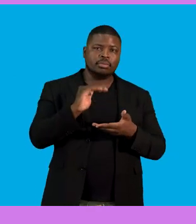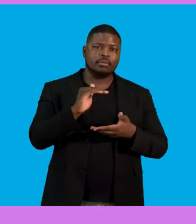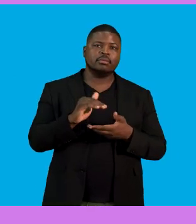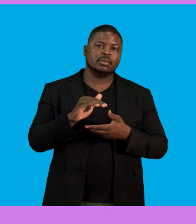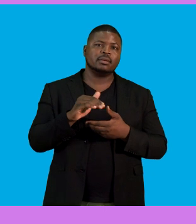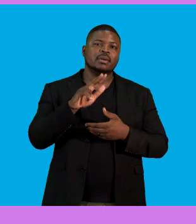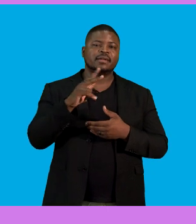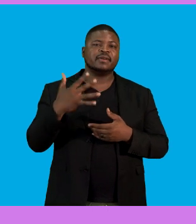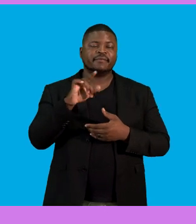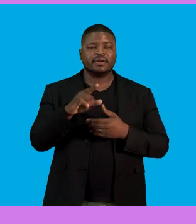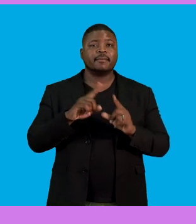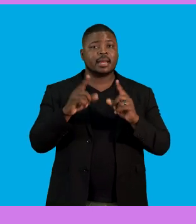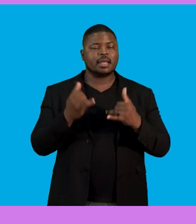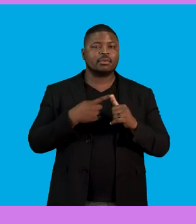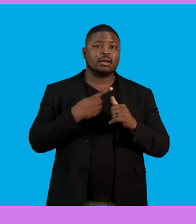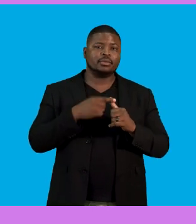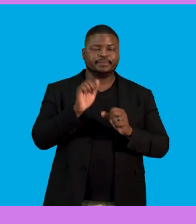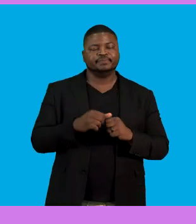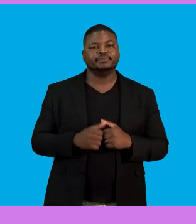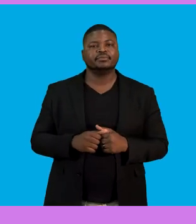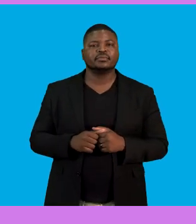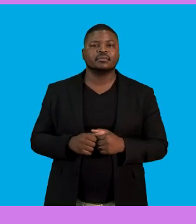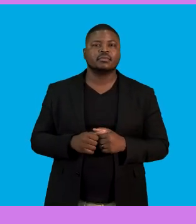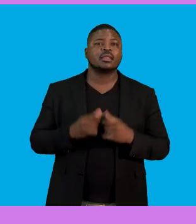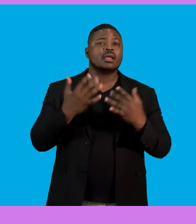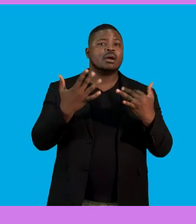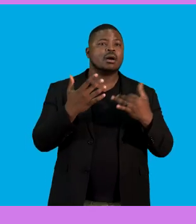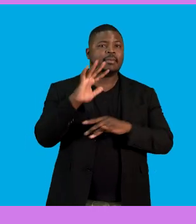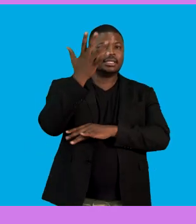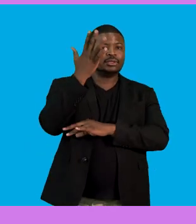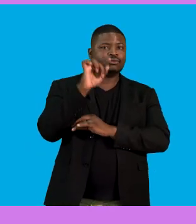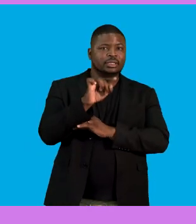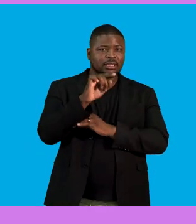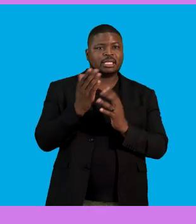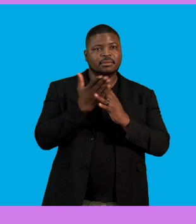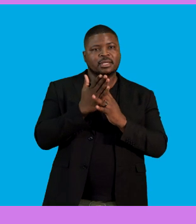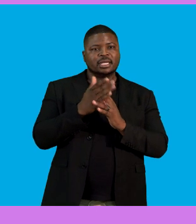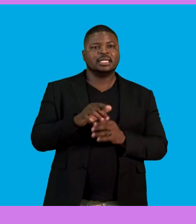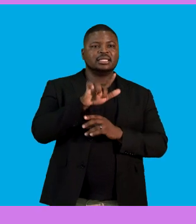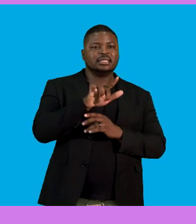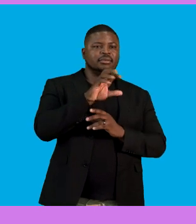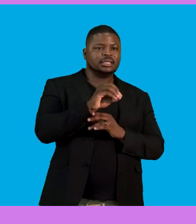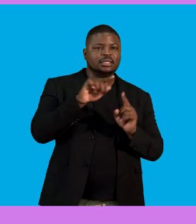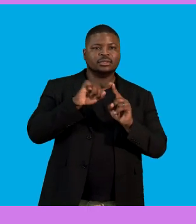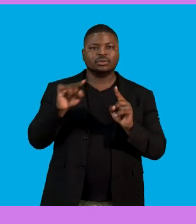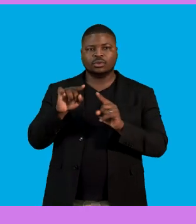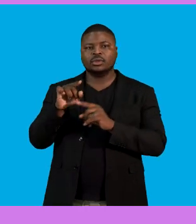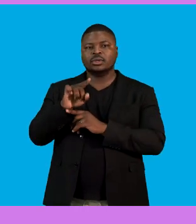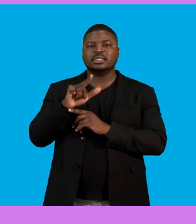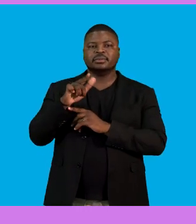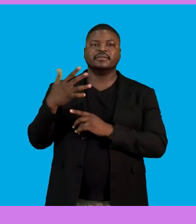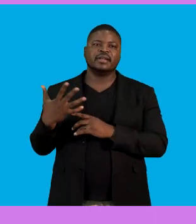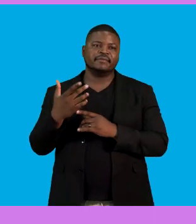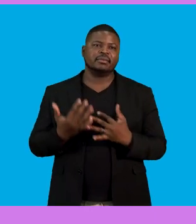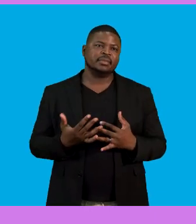number. Then we do the calculation. How many trees are between 70 and 75? 70 and 75.